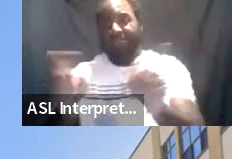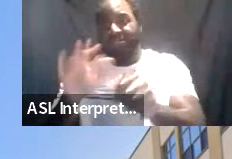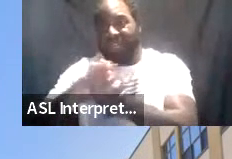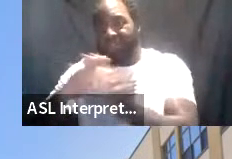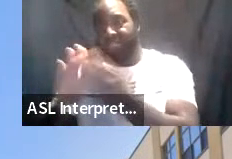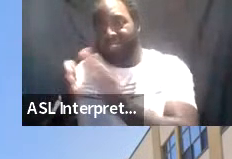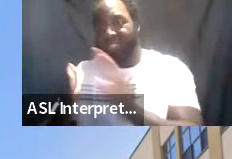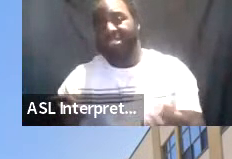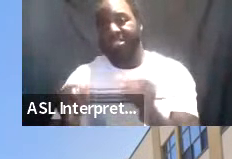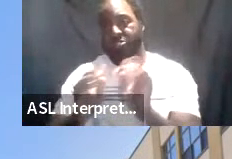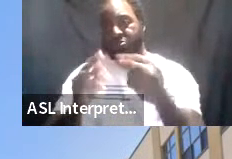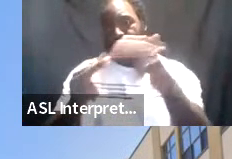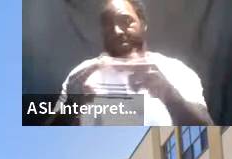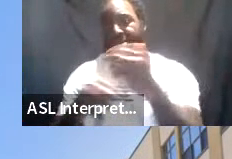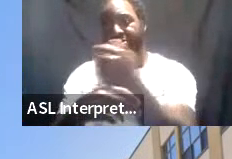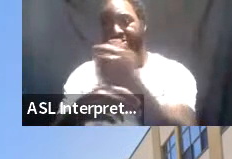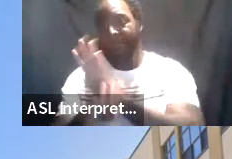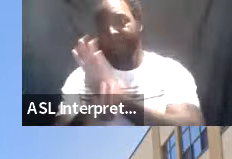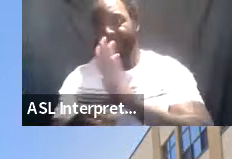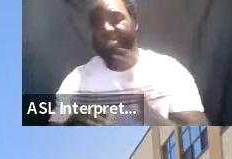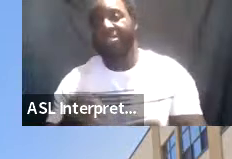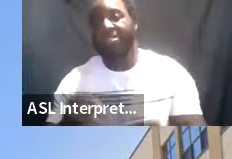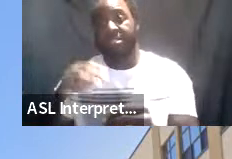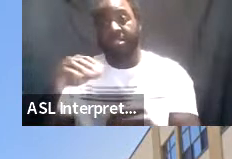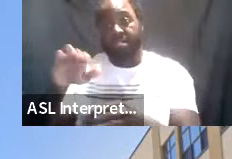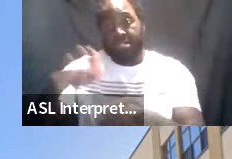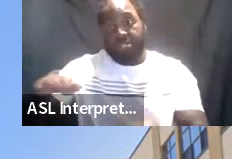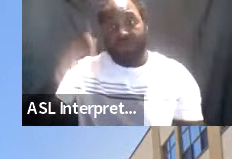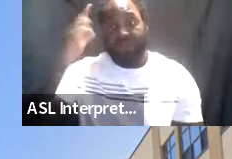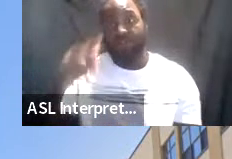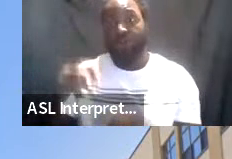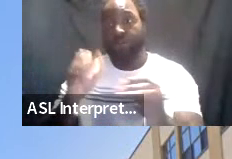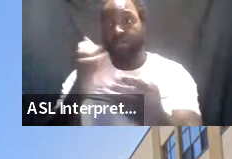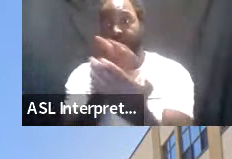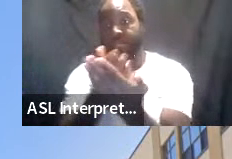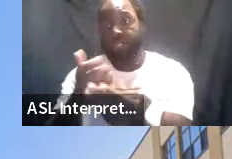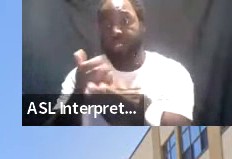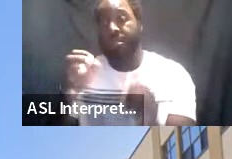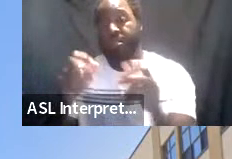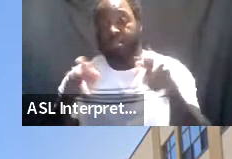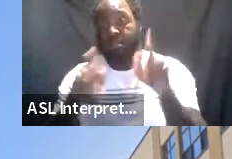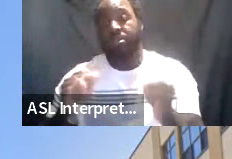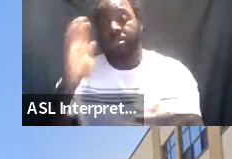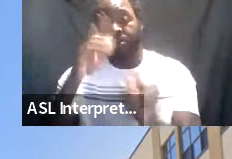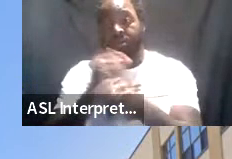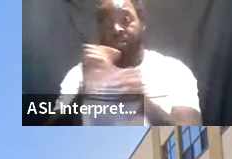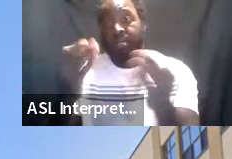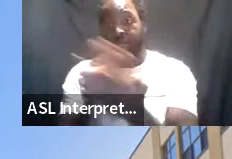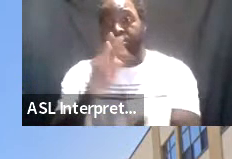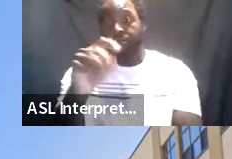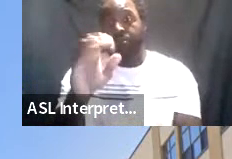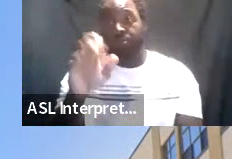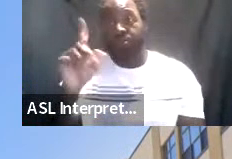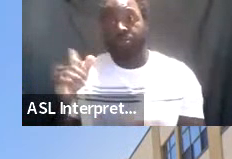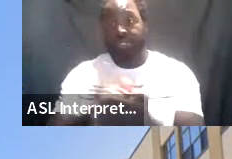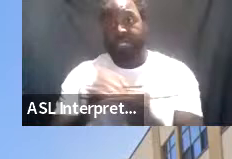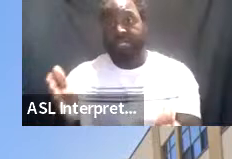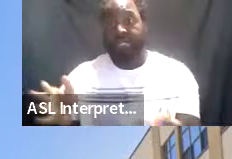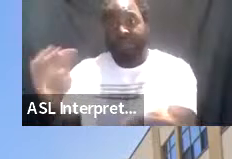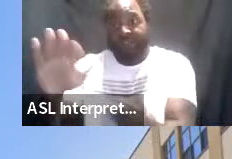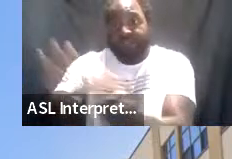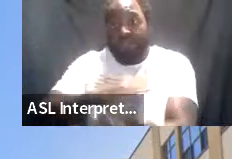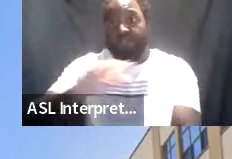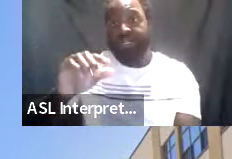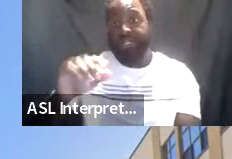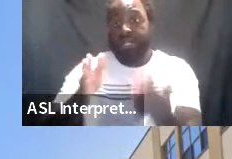that he would like to grow it at. And so zoning for economic opportunity will create new tools that fill in gaps in our